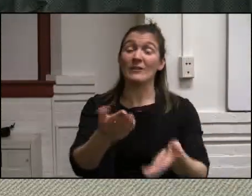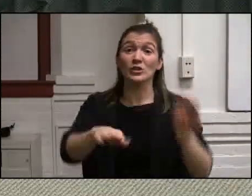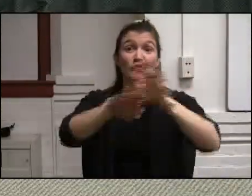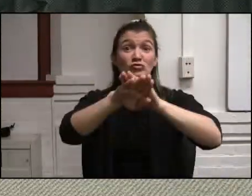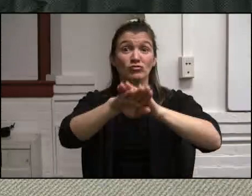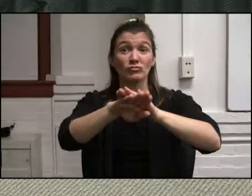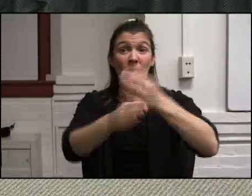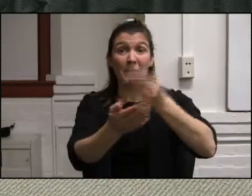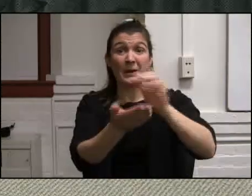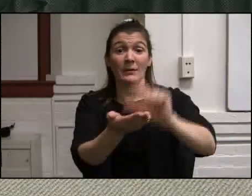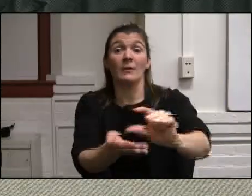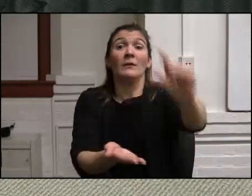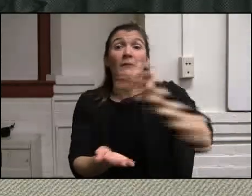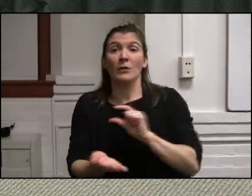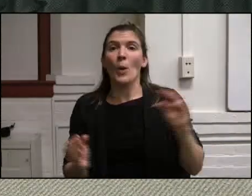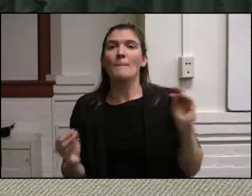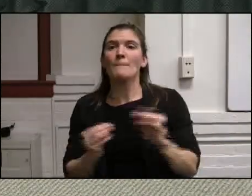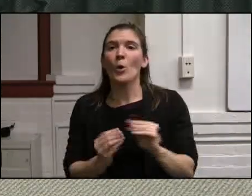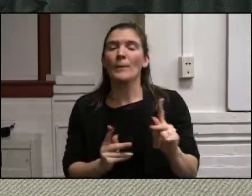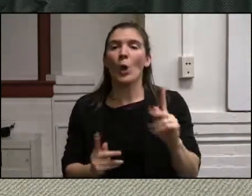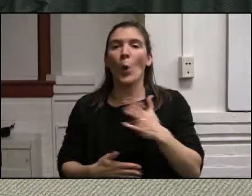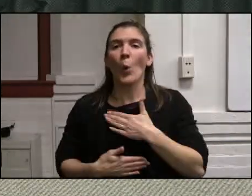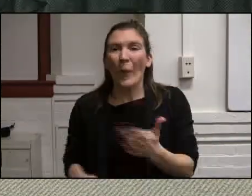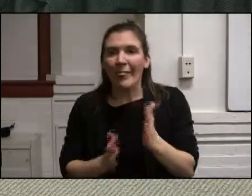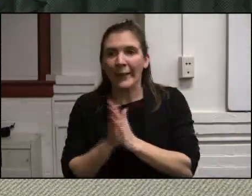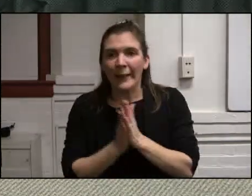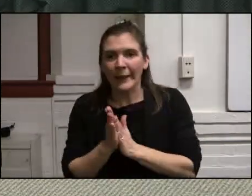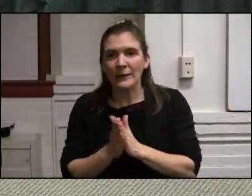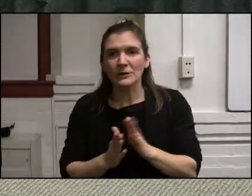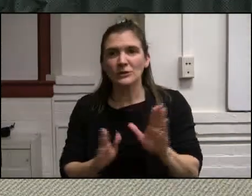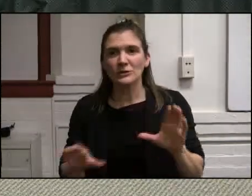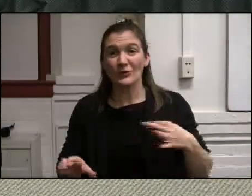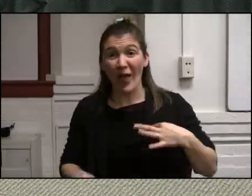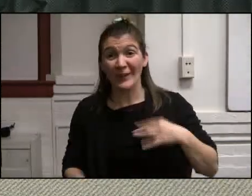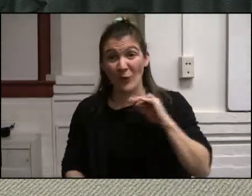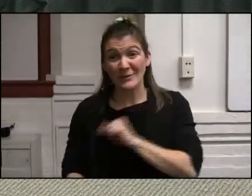higher, more people might be interested.